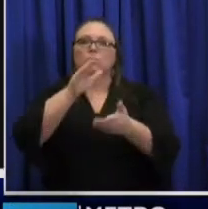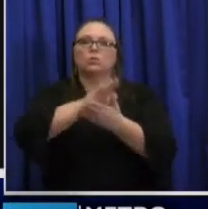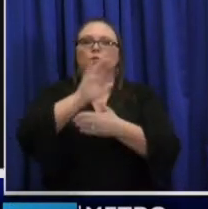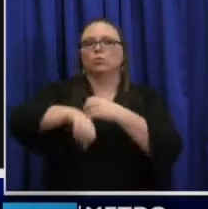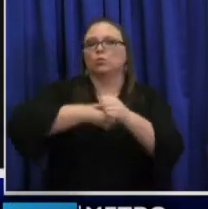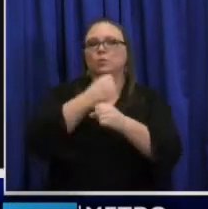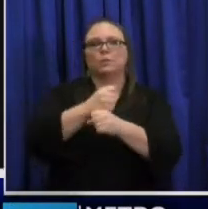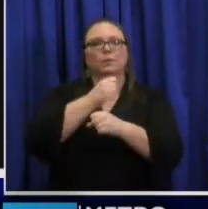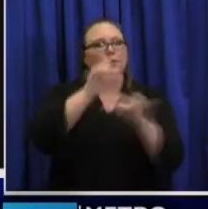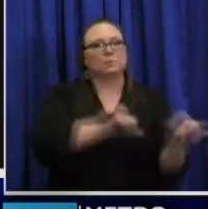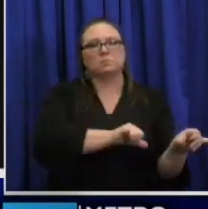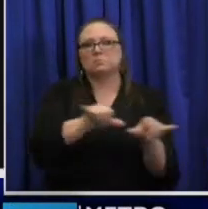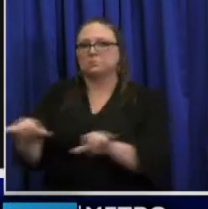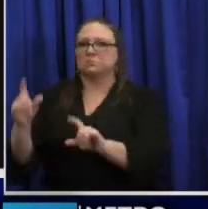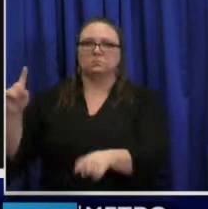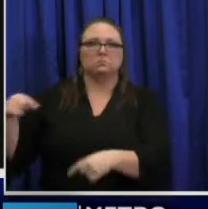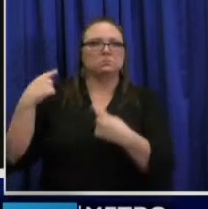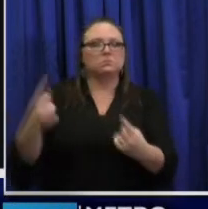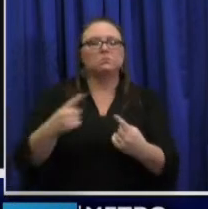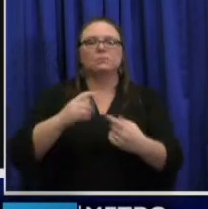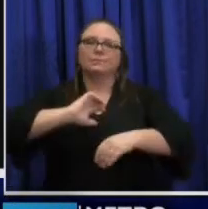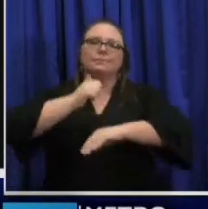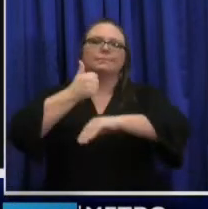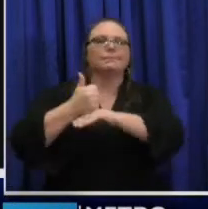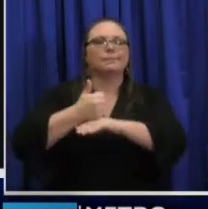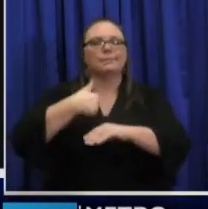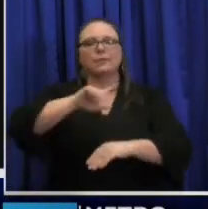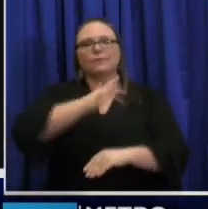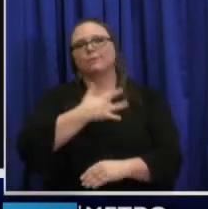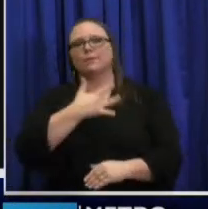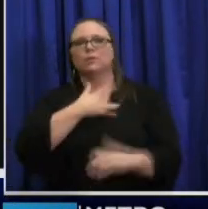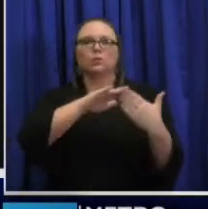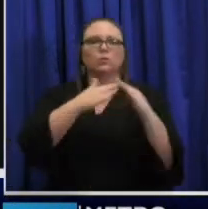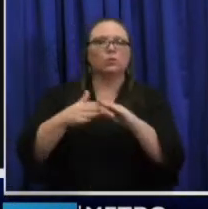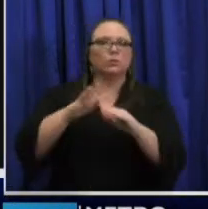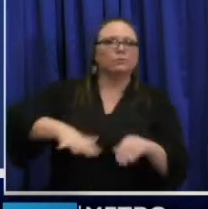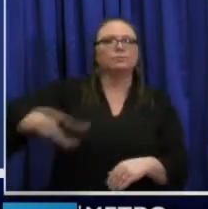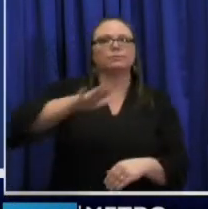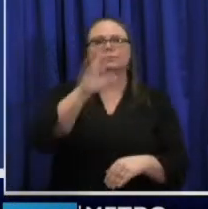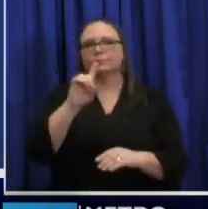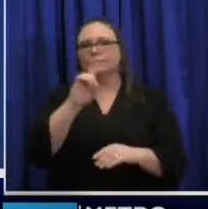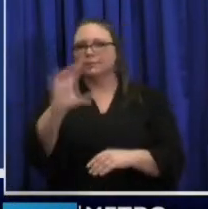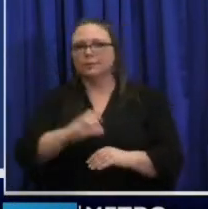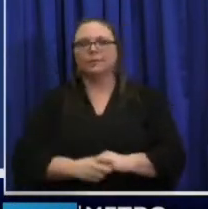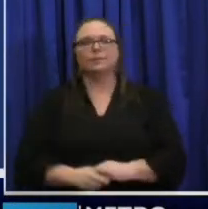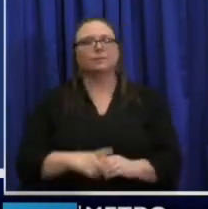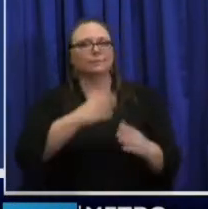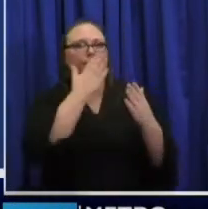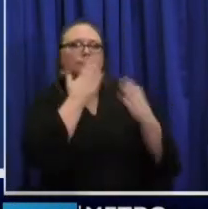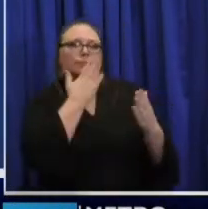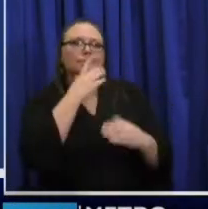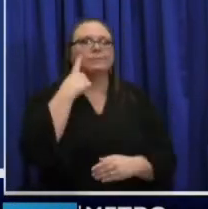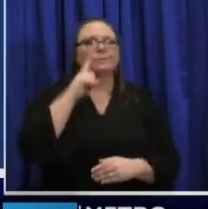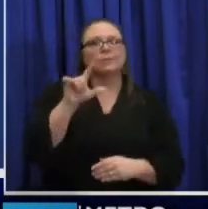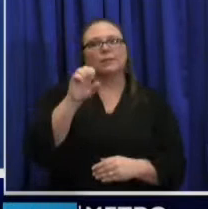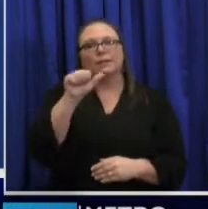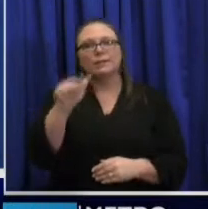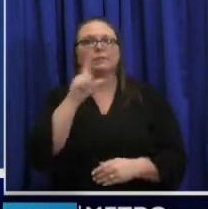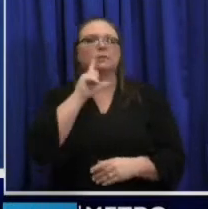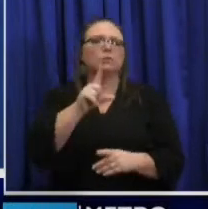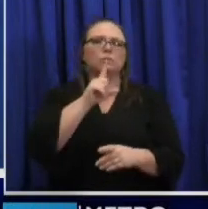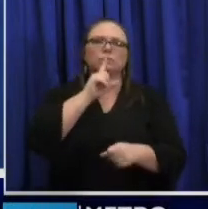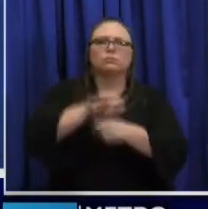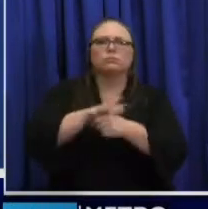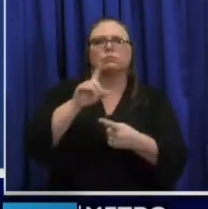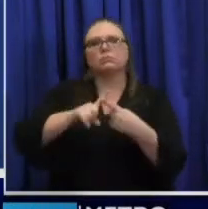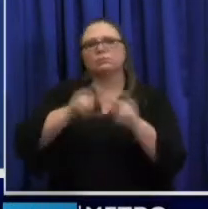other and restore a sense of community across Davidson County. I am grateful to Lisa for her dedication to